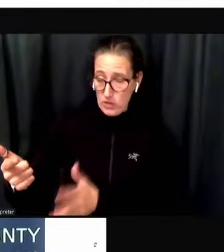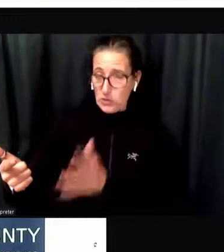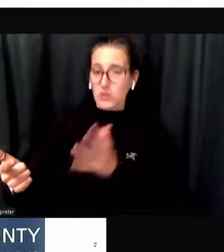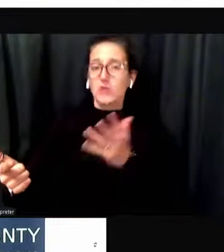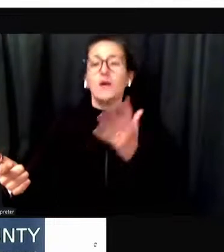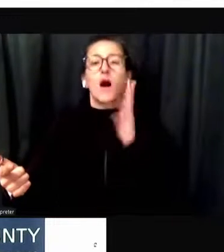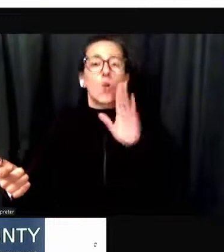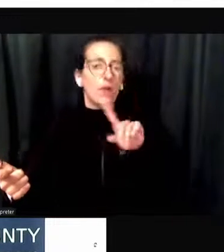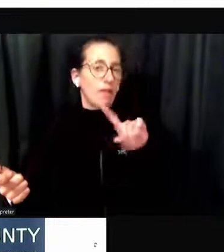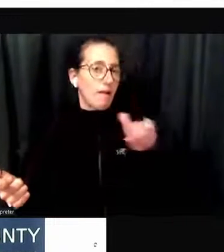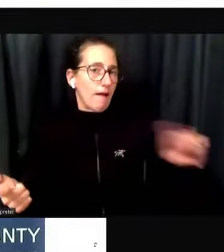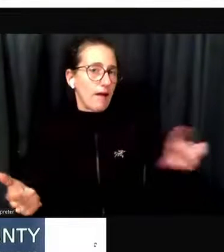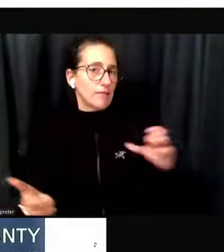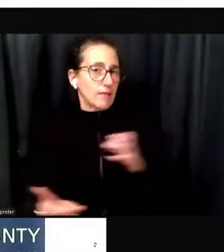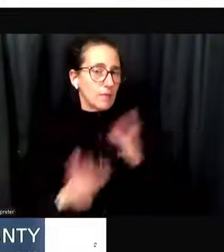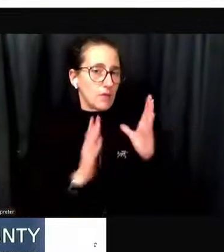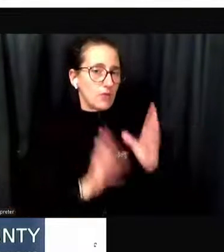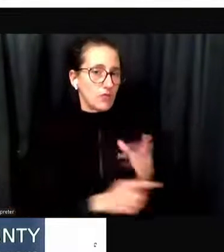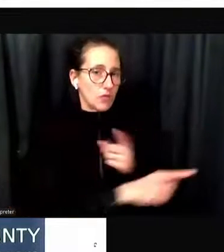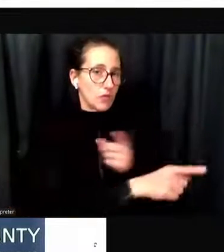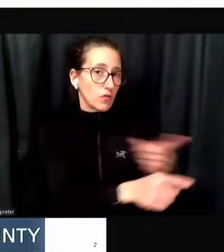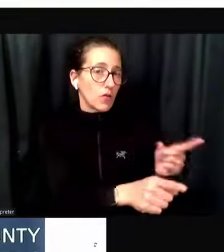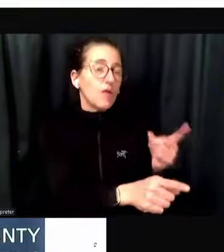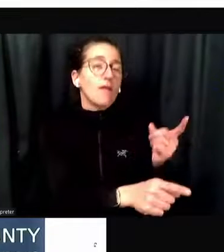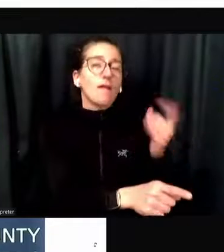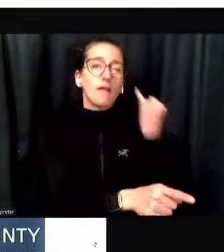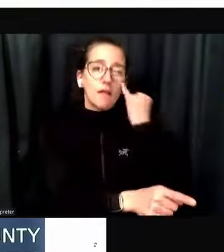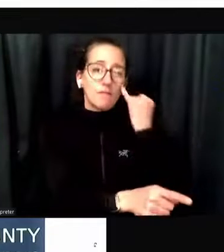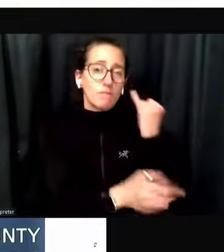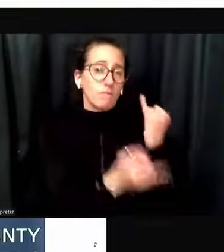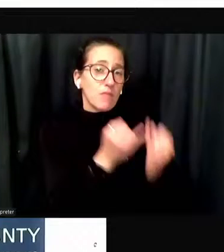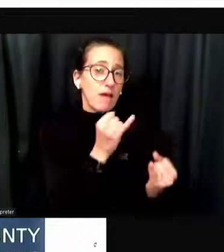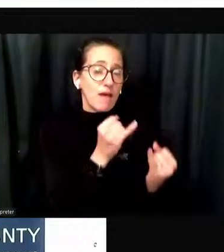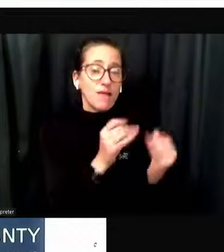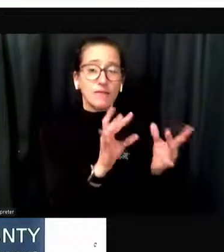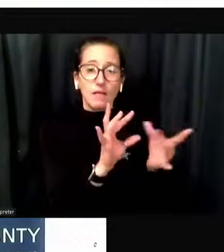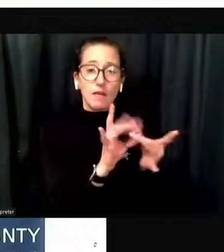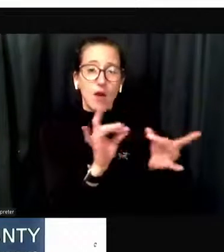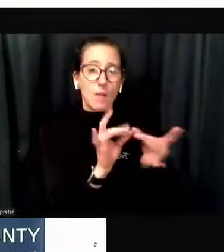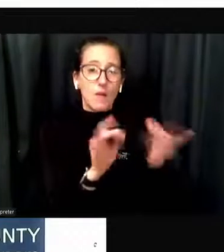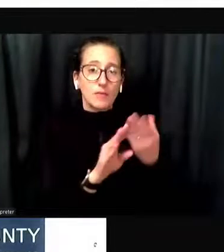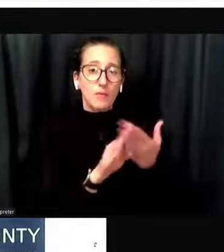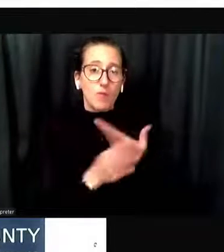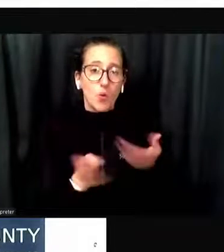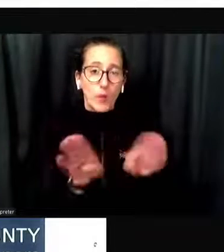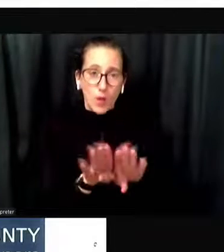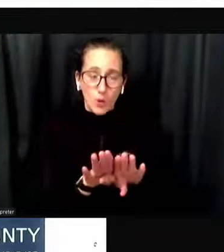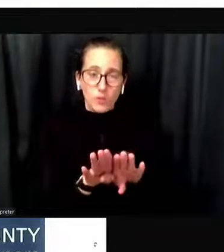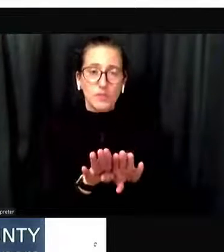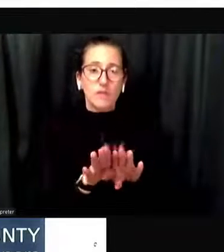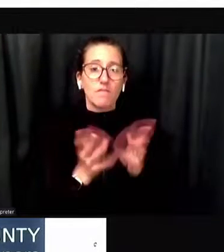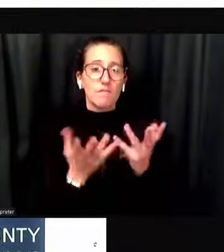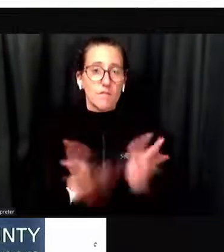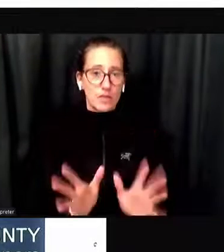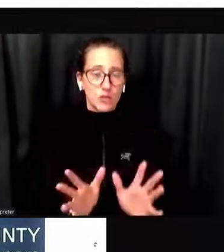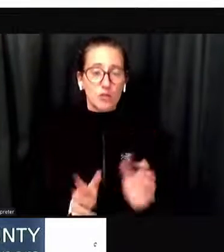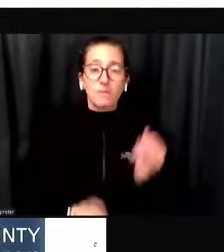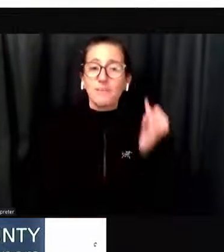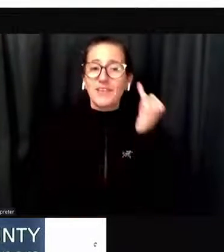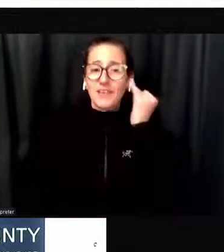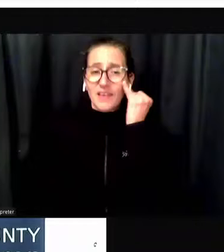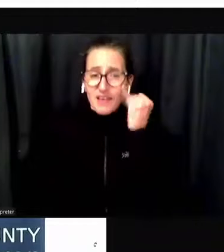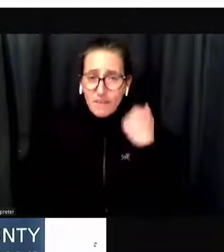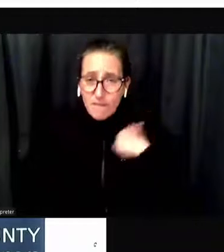the commissioners to say any parting words they have, and then we'll go ahead and shut it down. And if I forget,